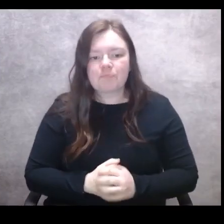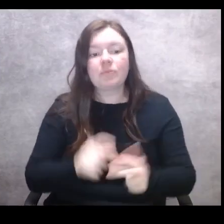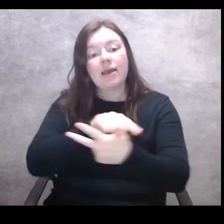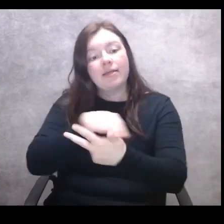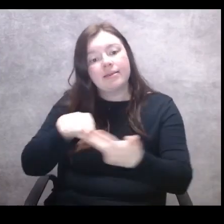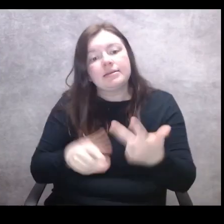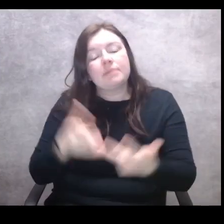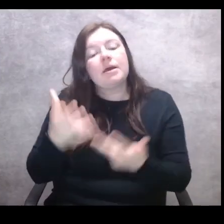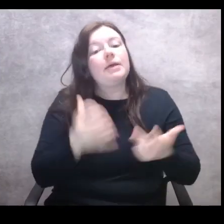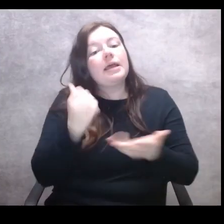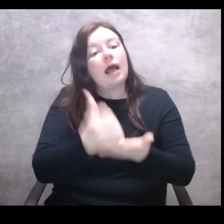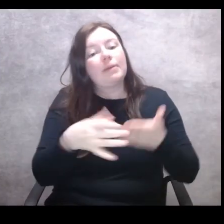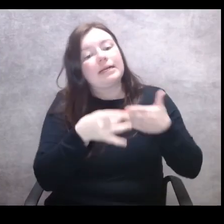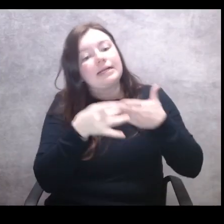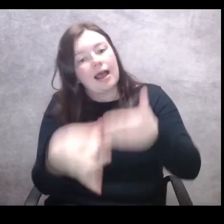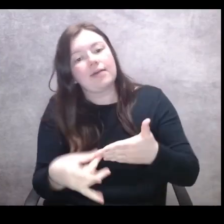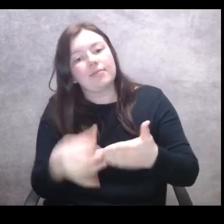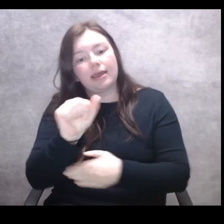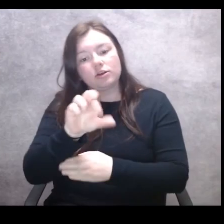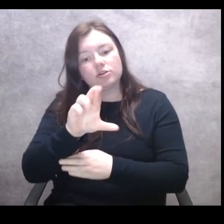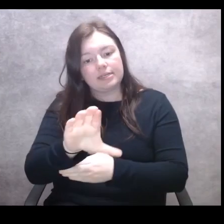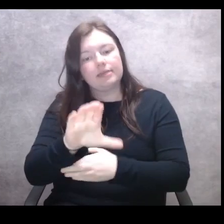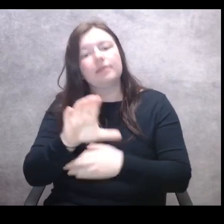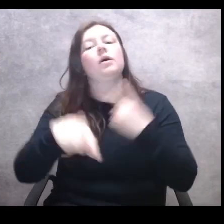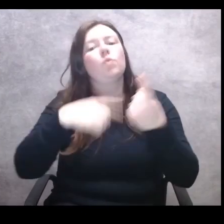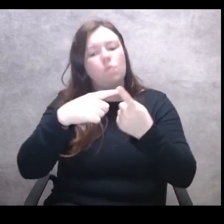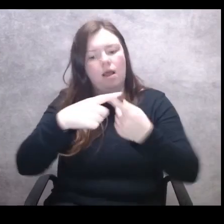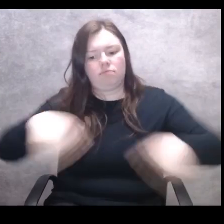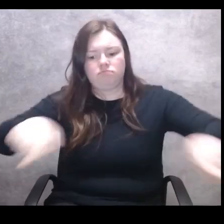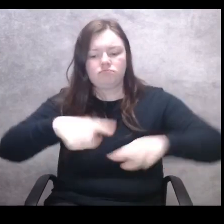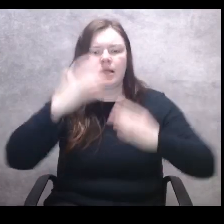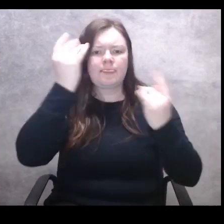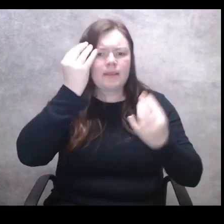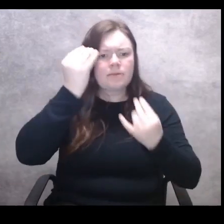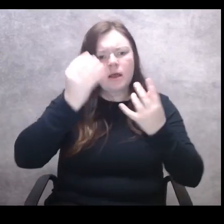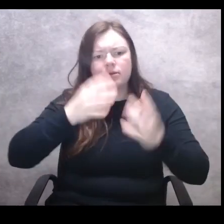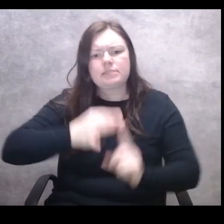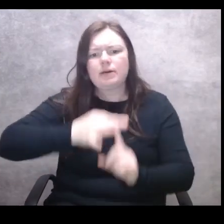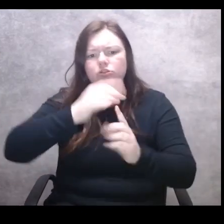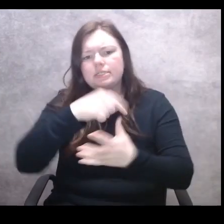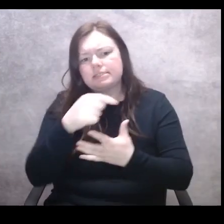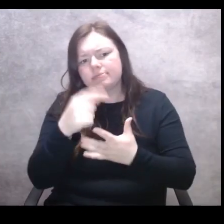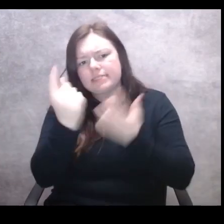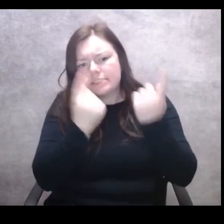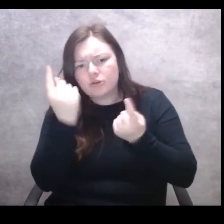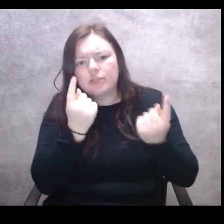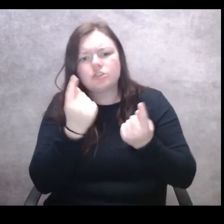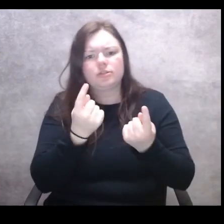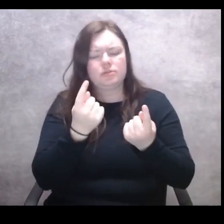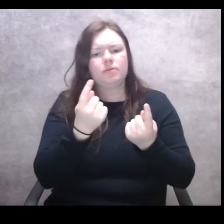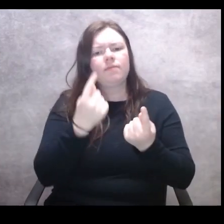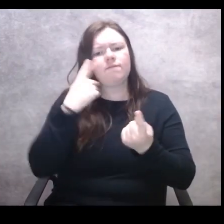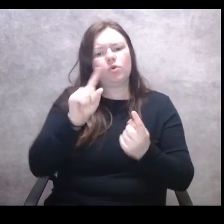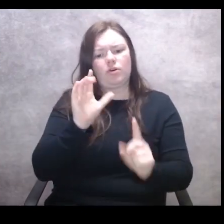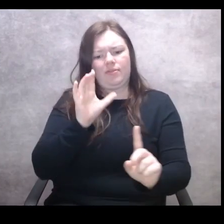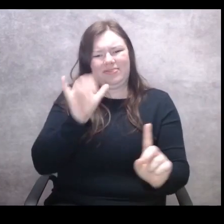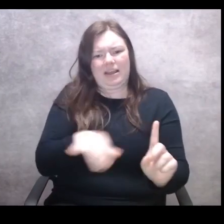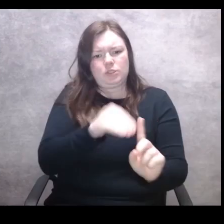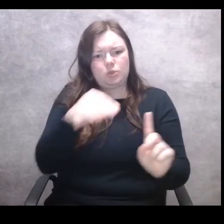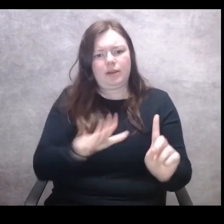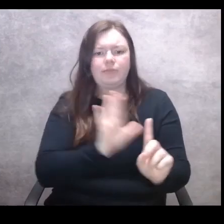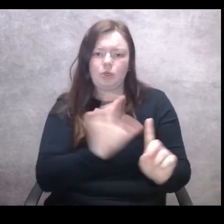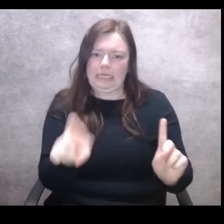following questions may help guide the ARC when making special considerations to determine the student's communication